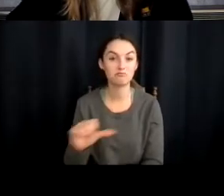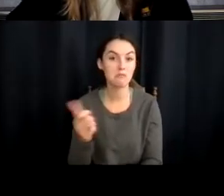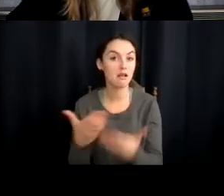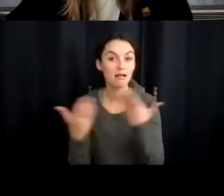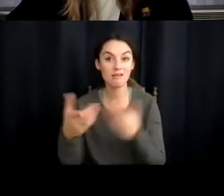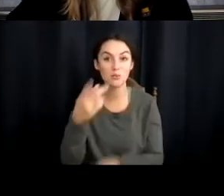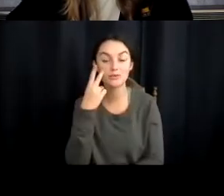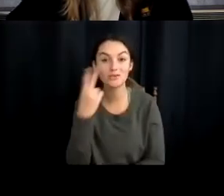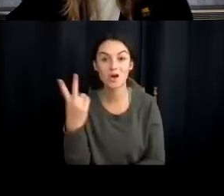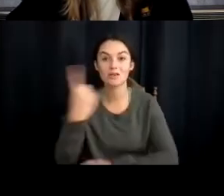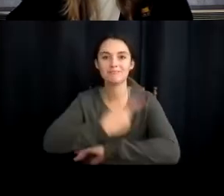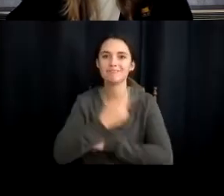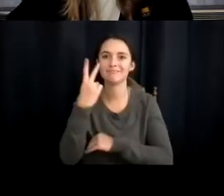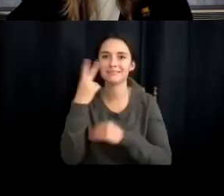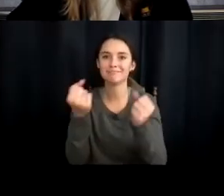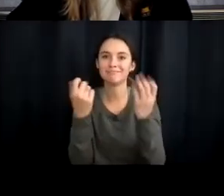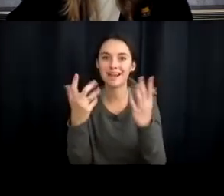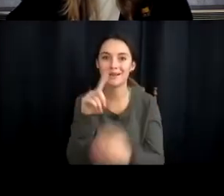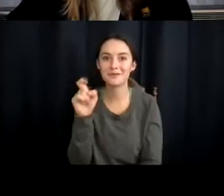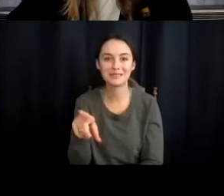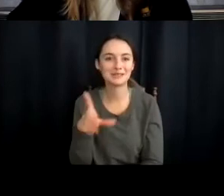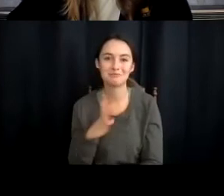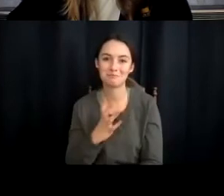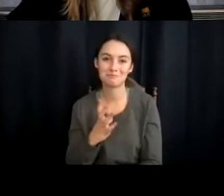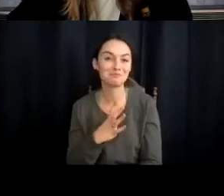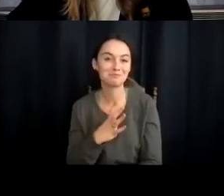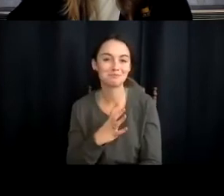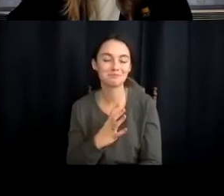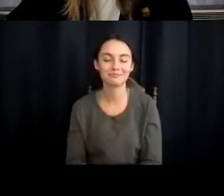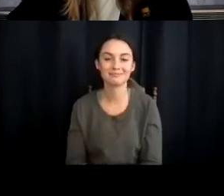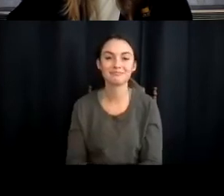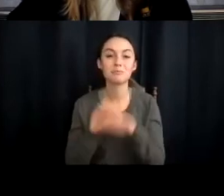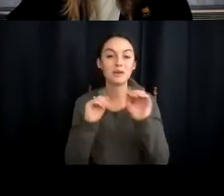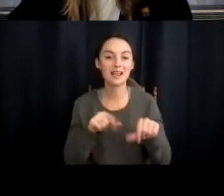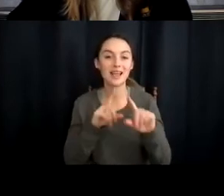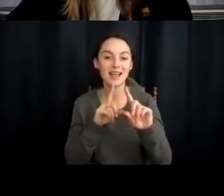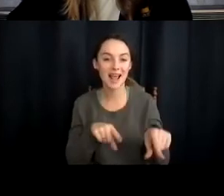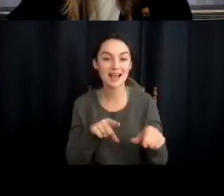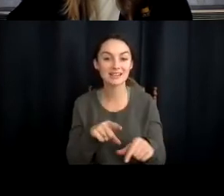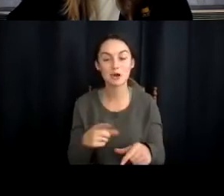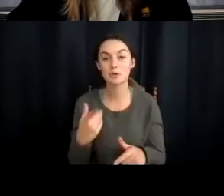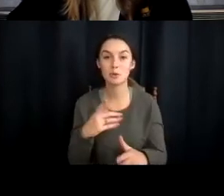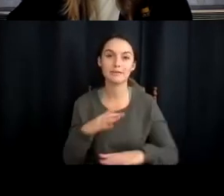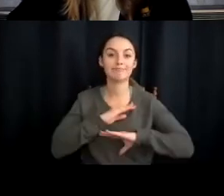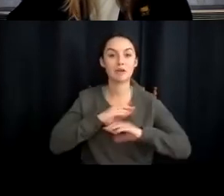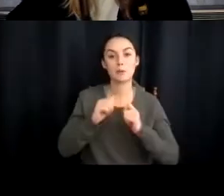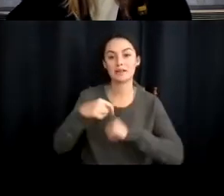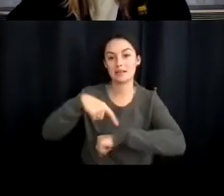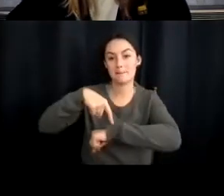saw today? I see lots of hands, so no worries. We can answer quite a few questions as long as we're good with time. Amy, are we okay with